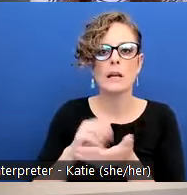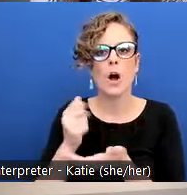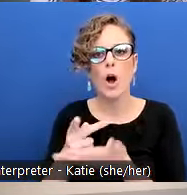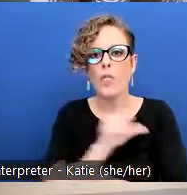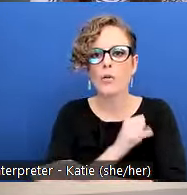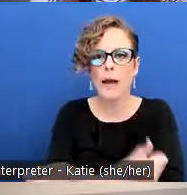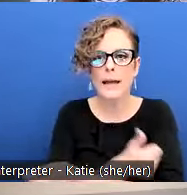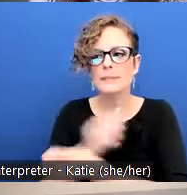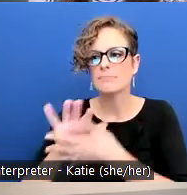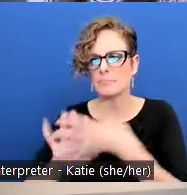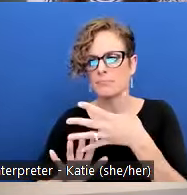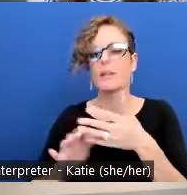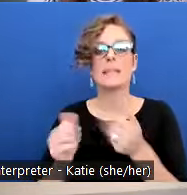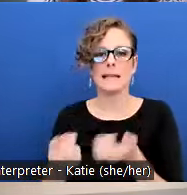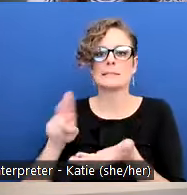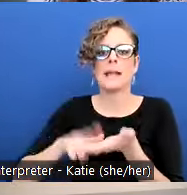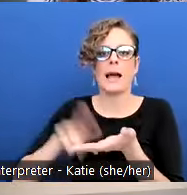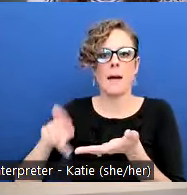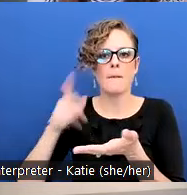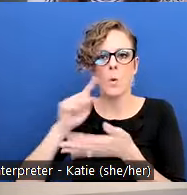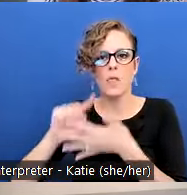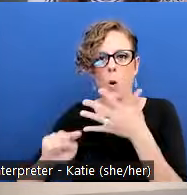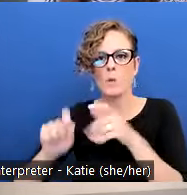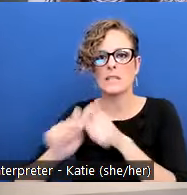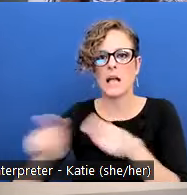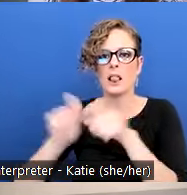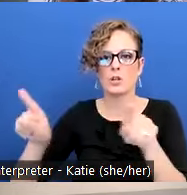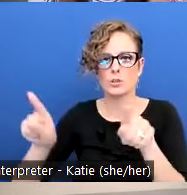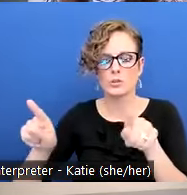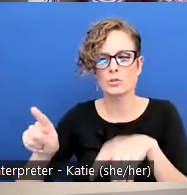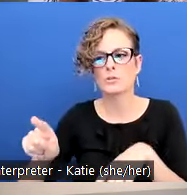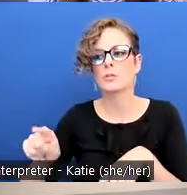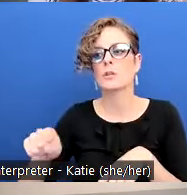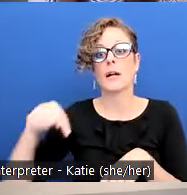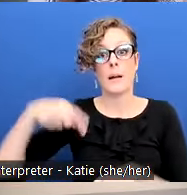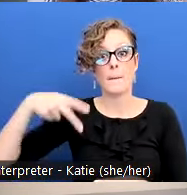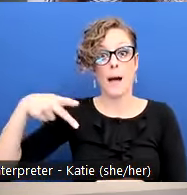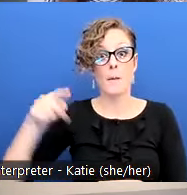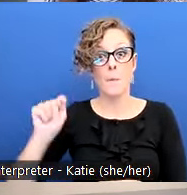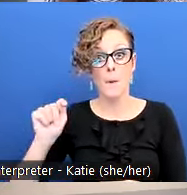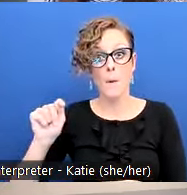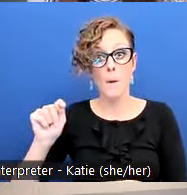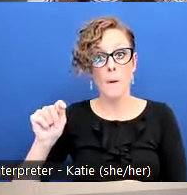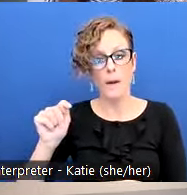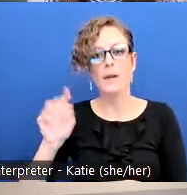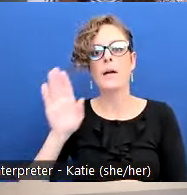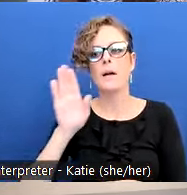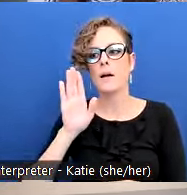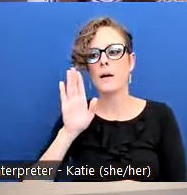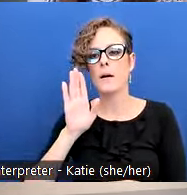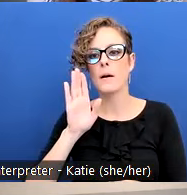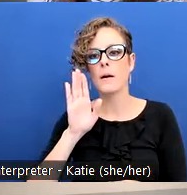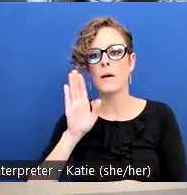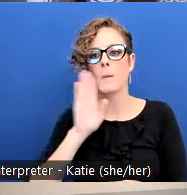can sign up for those as well, and you'll receive these slides, and the link is right there in that slide to sign up for